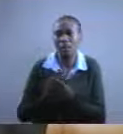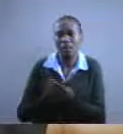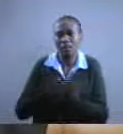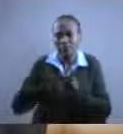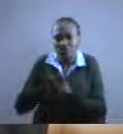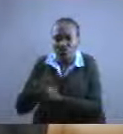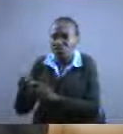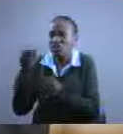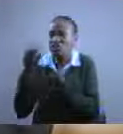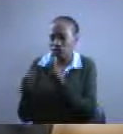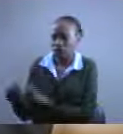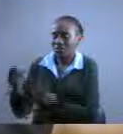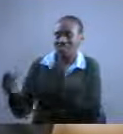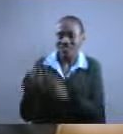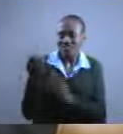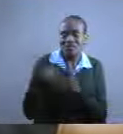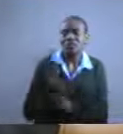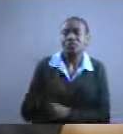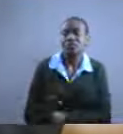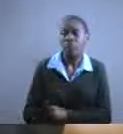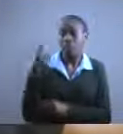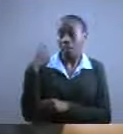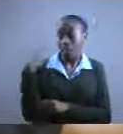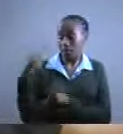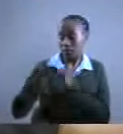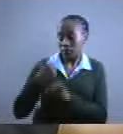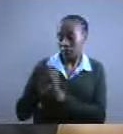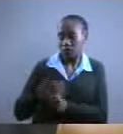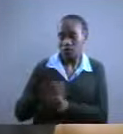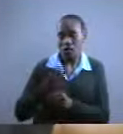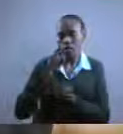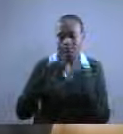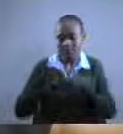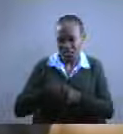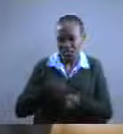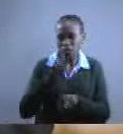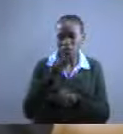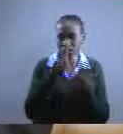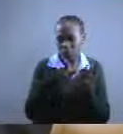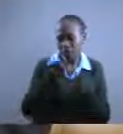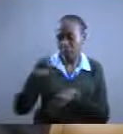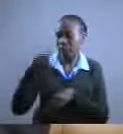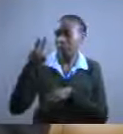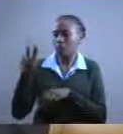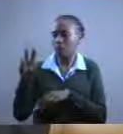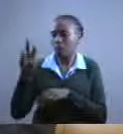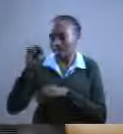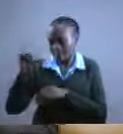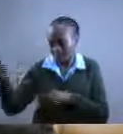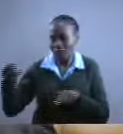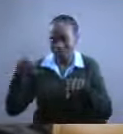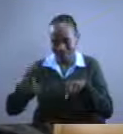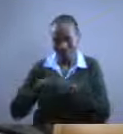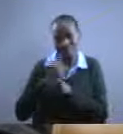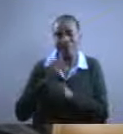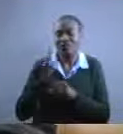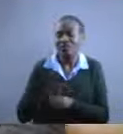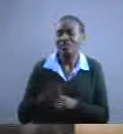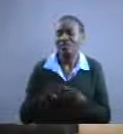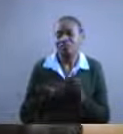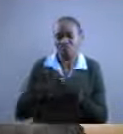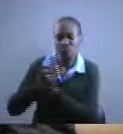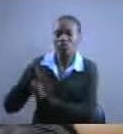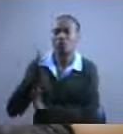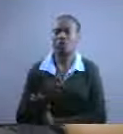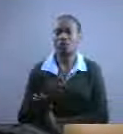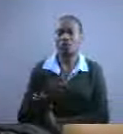every district in the country. Last year we tested more than 7.2 million, and this year we've done so again. And the indications are